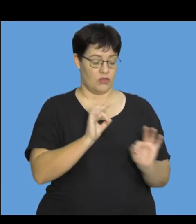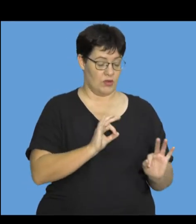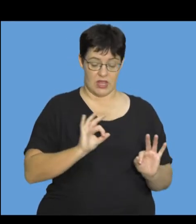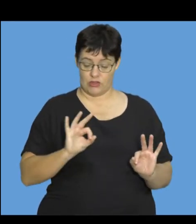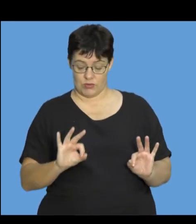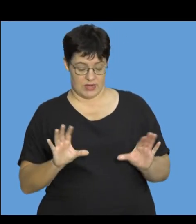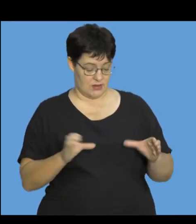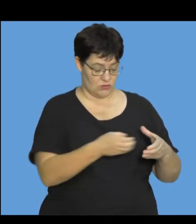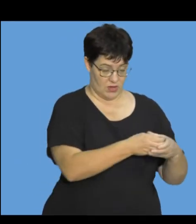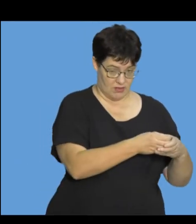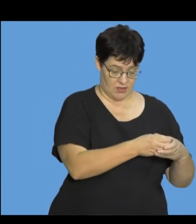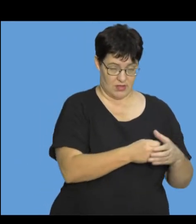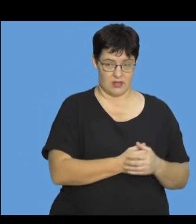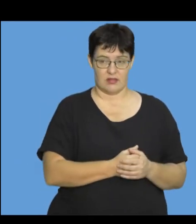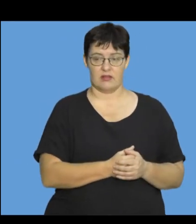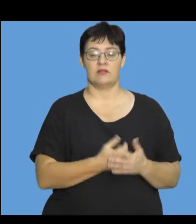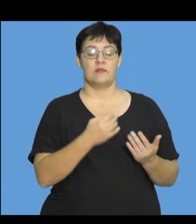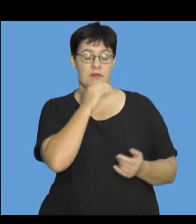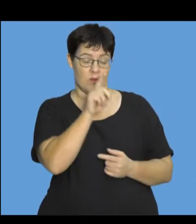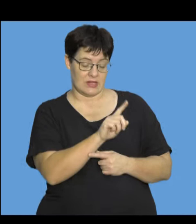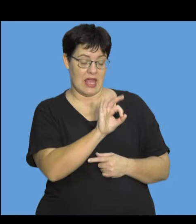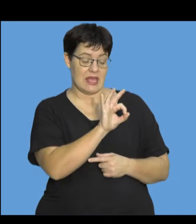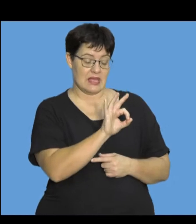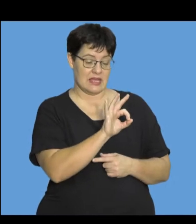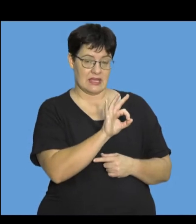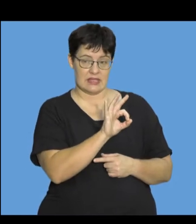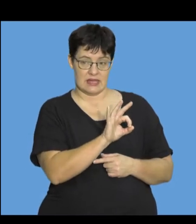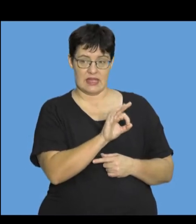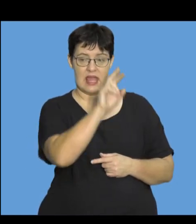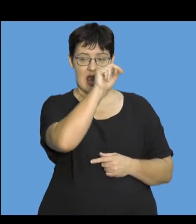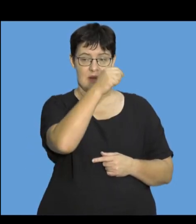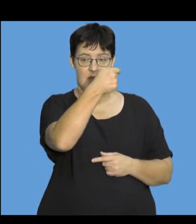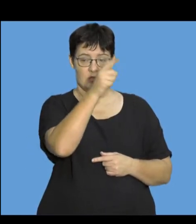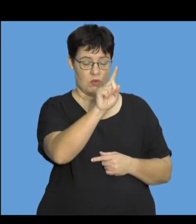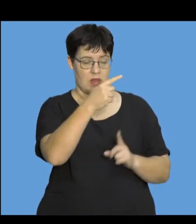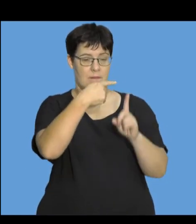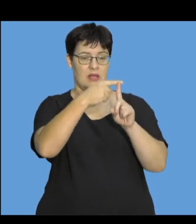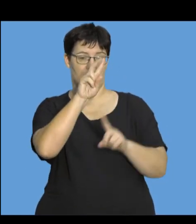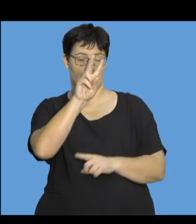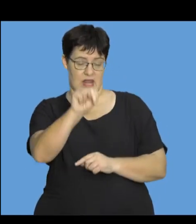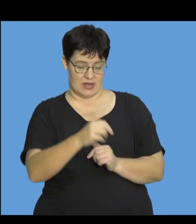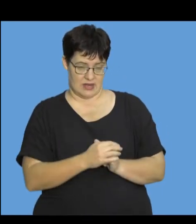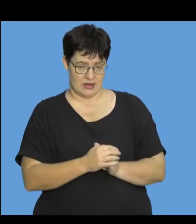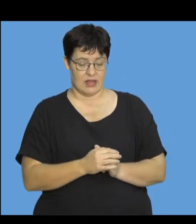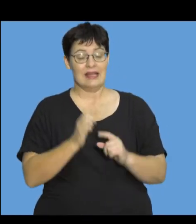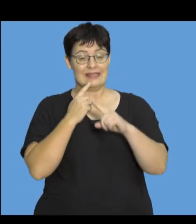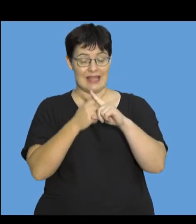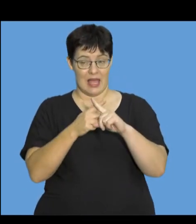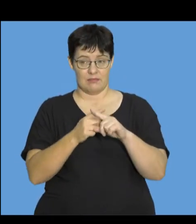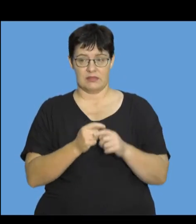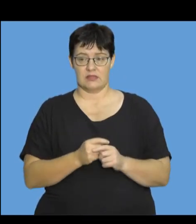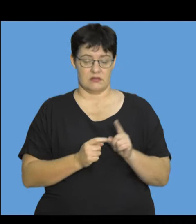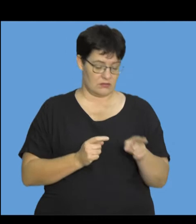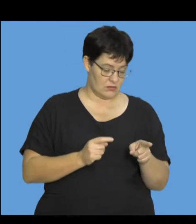will go with the 3 there, which will make it n minus 1 plus 2n. Then multiplied